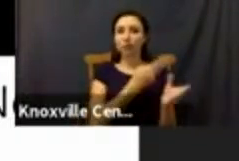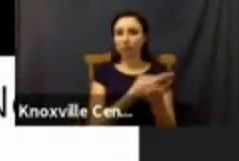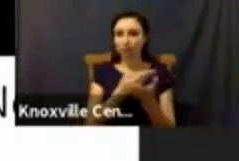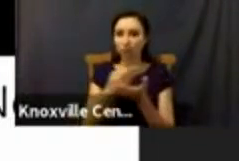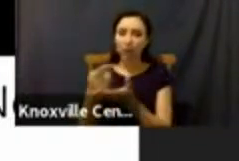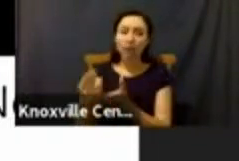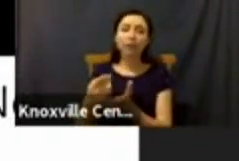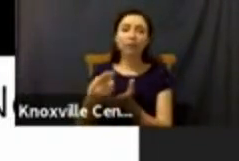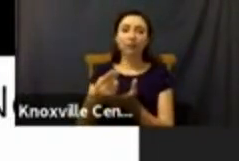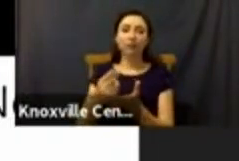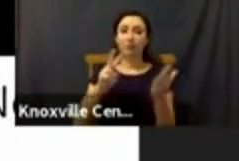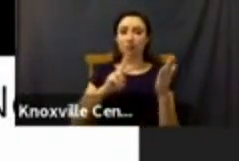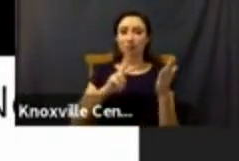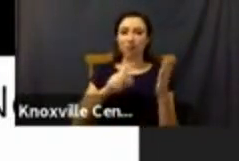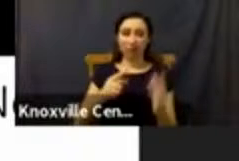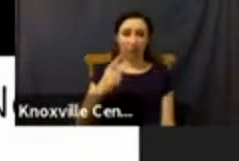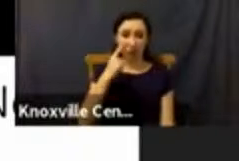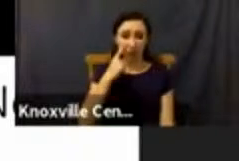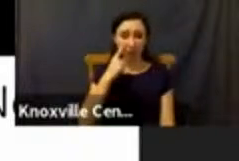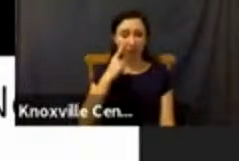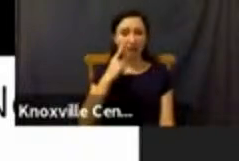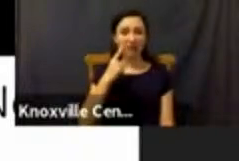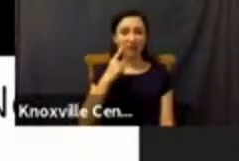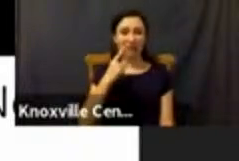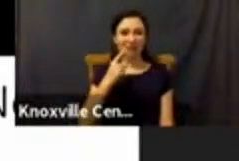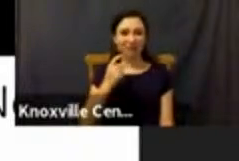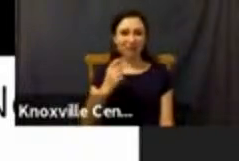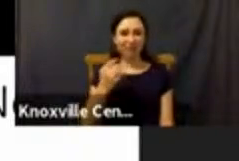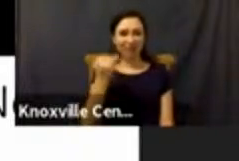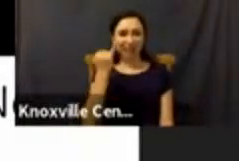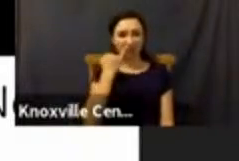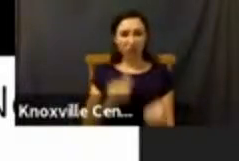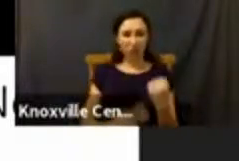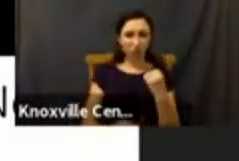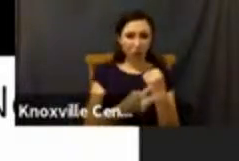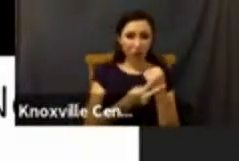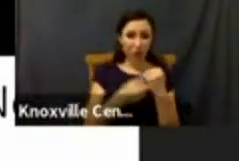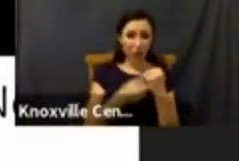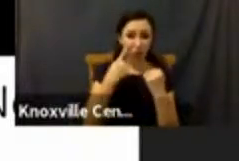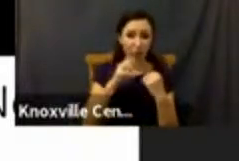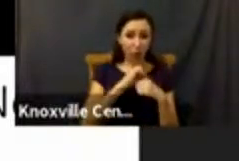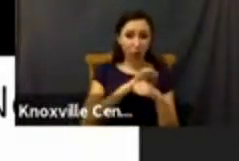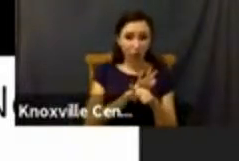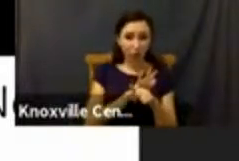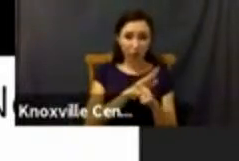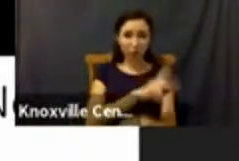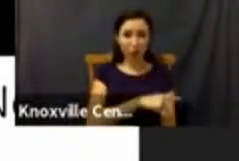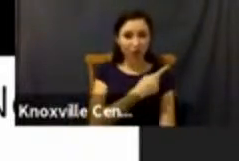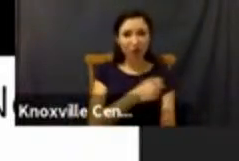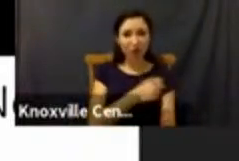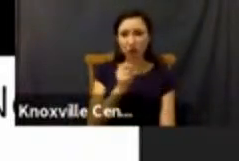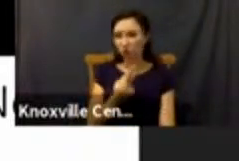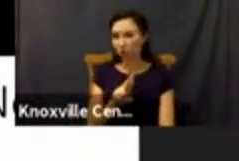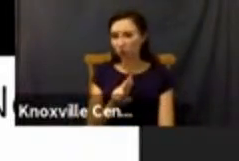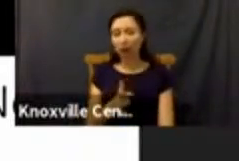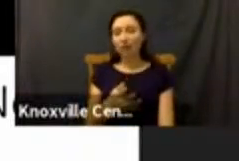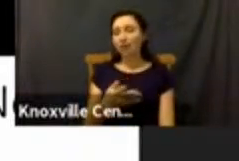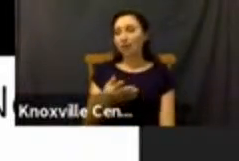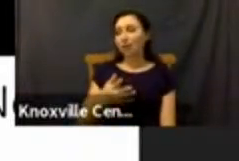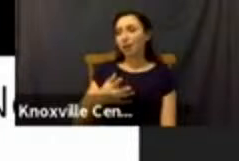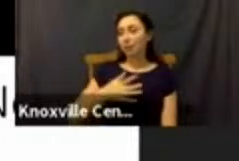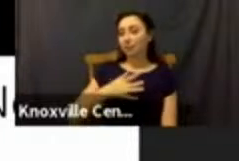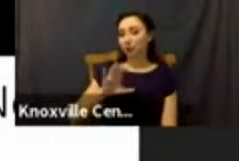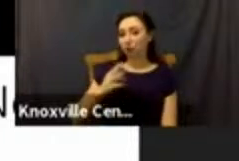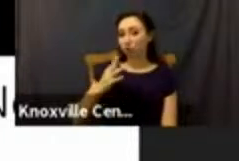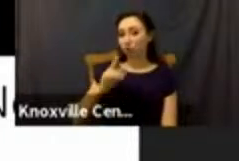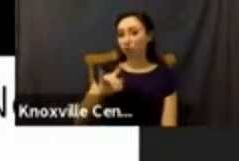to be reserved for COVID-19 patients, or I'm not sure I totally understand. My understanding was this is